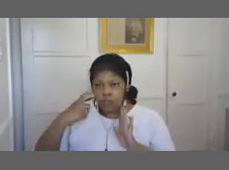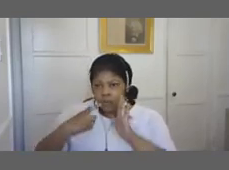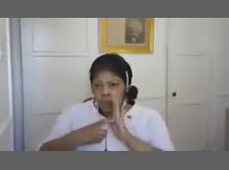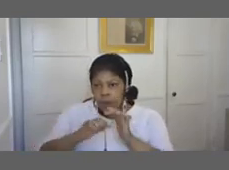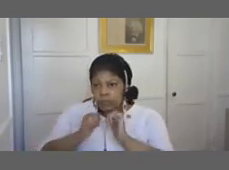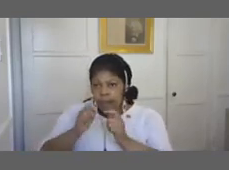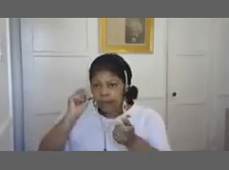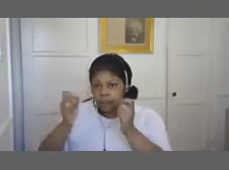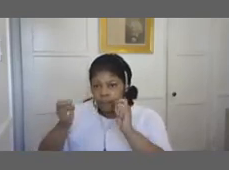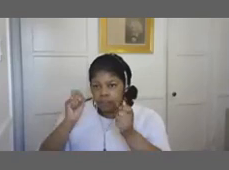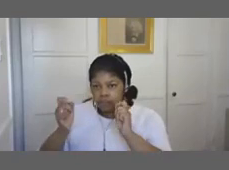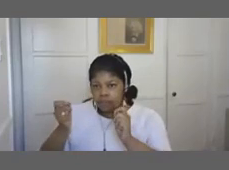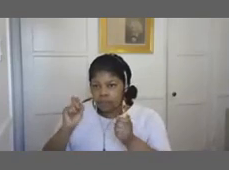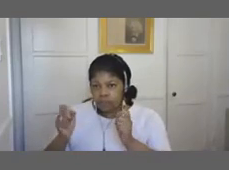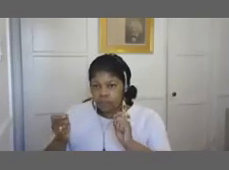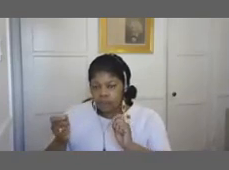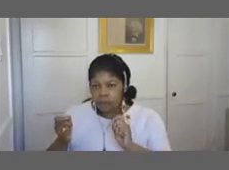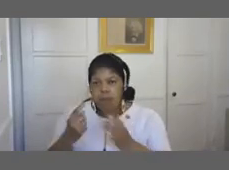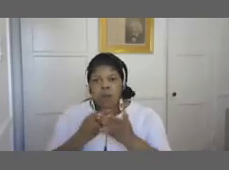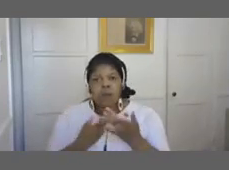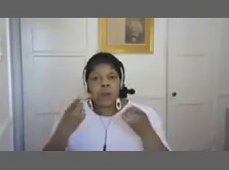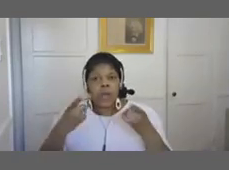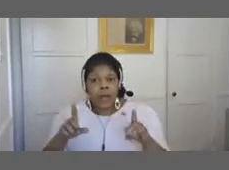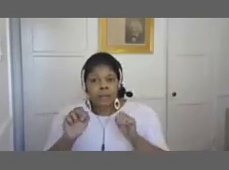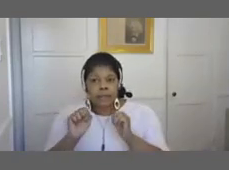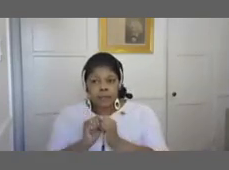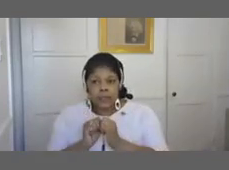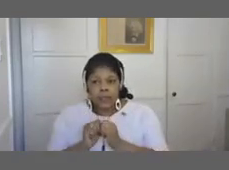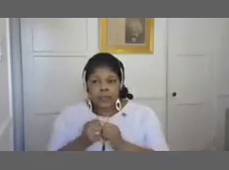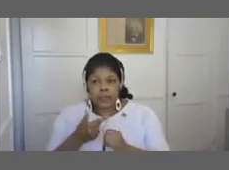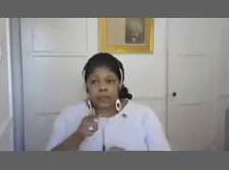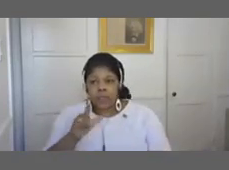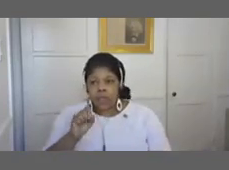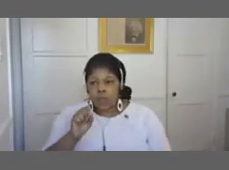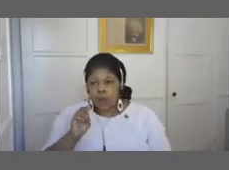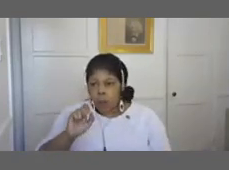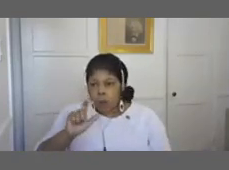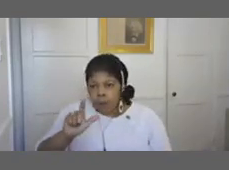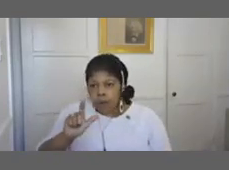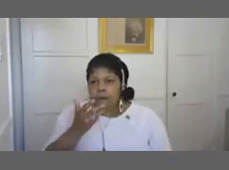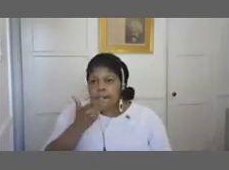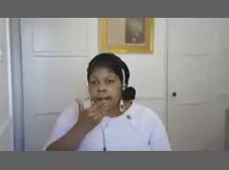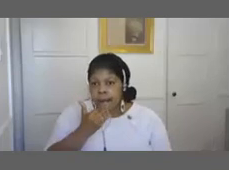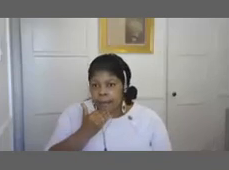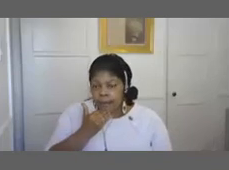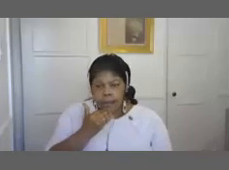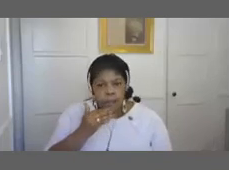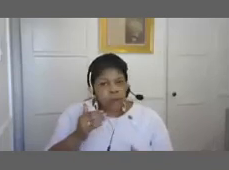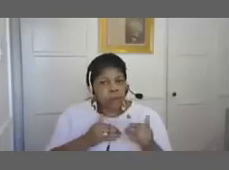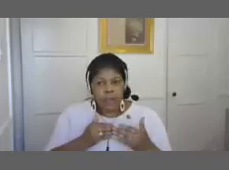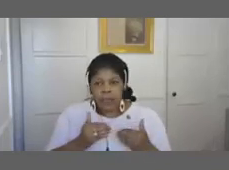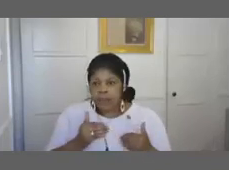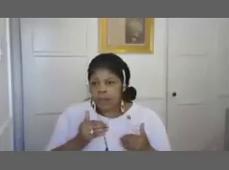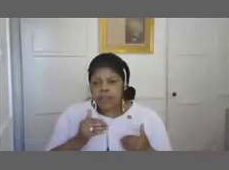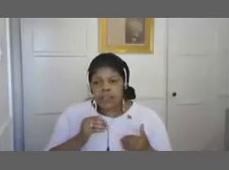So what happens with global colors is that even without the shapes being selected,